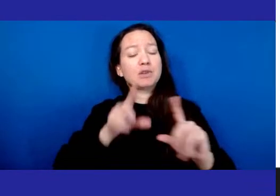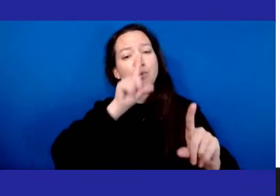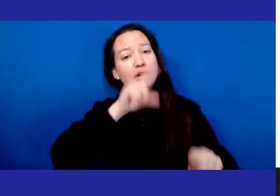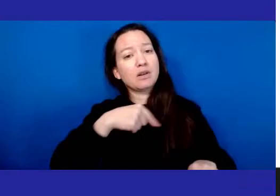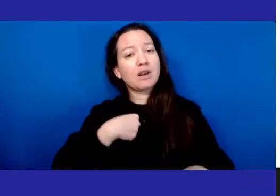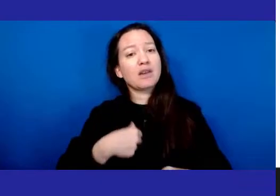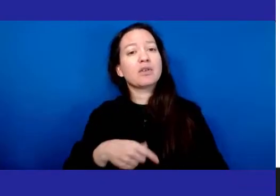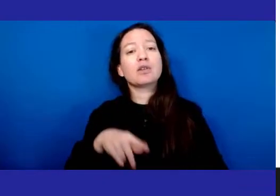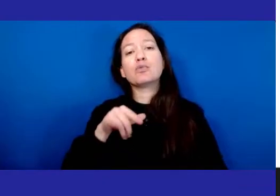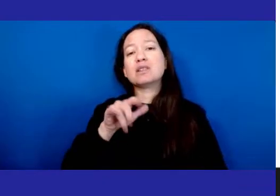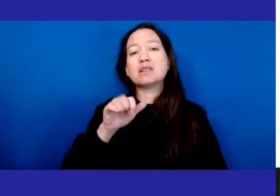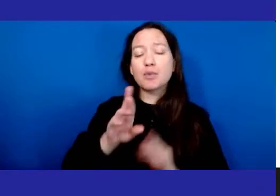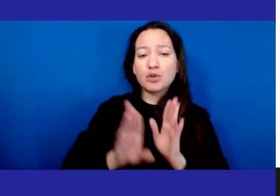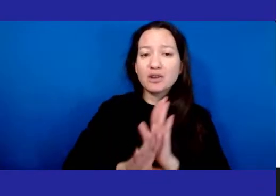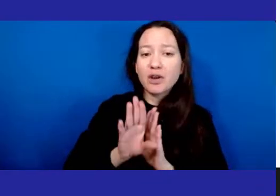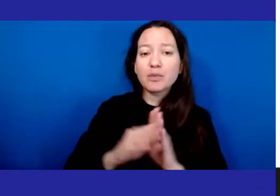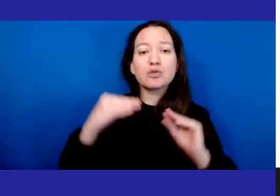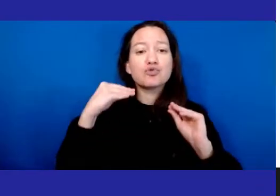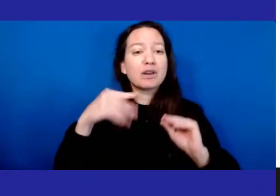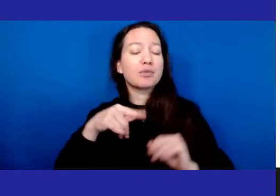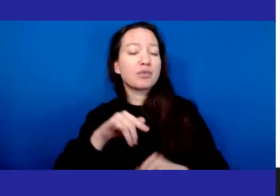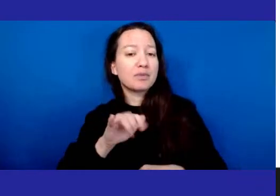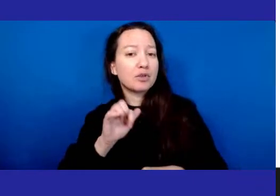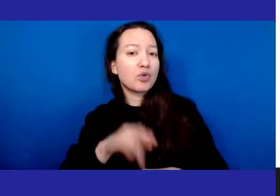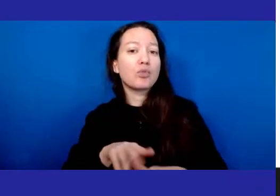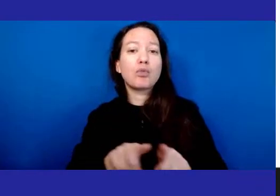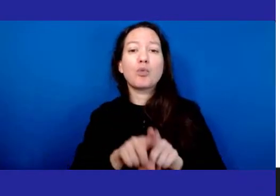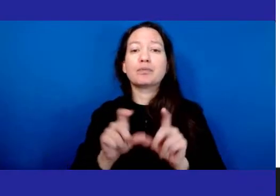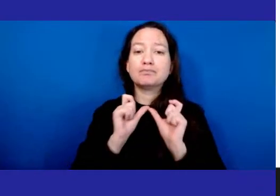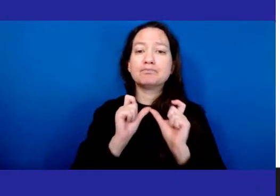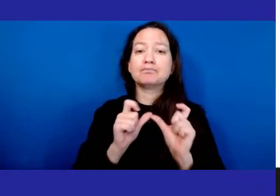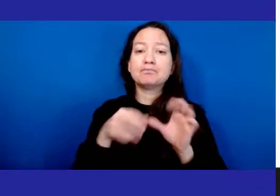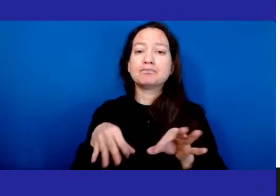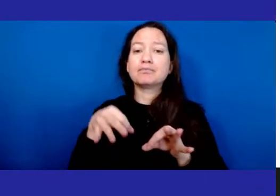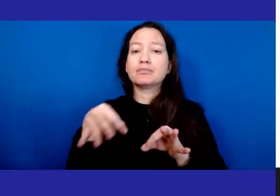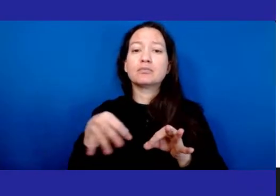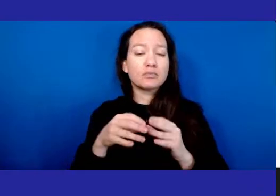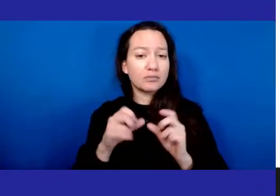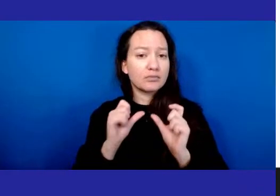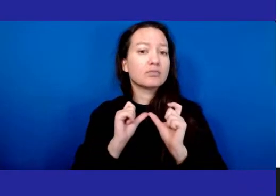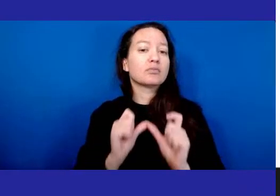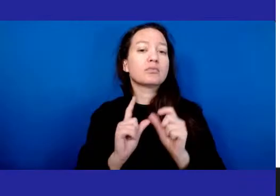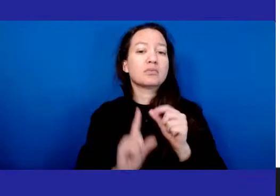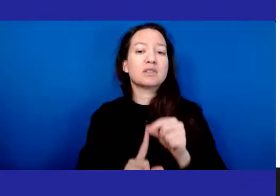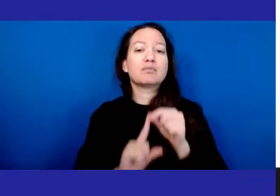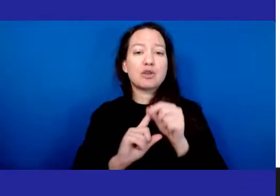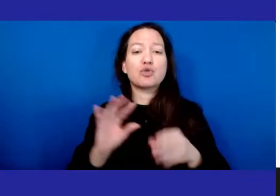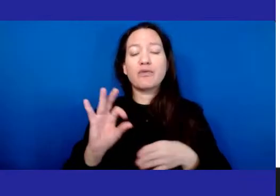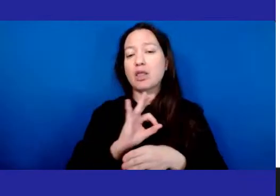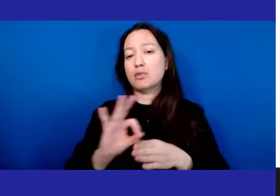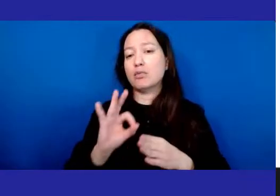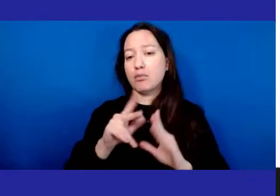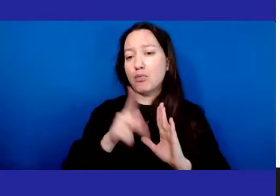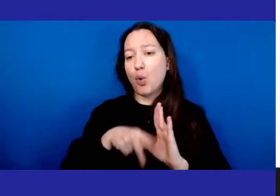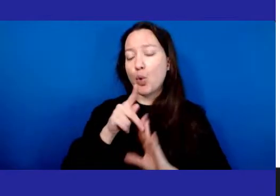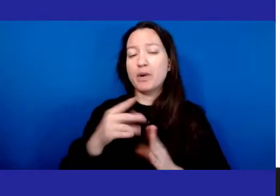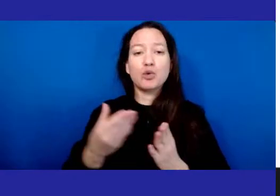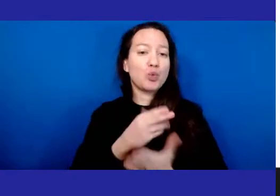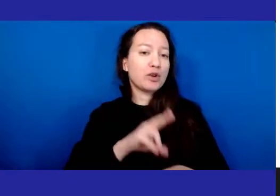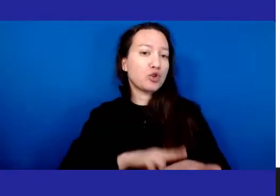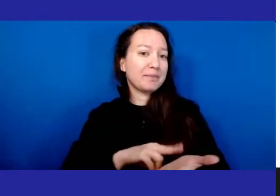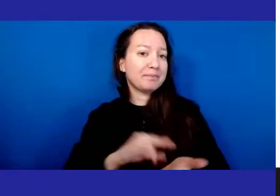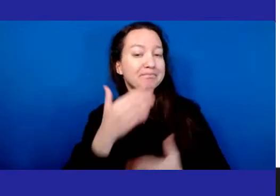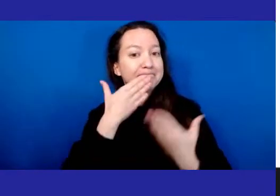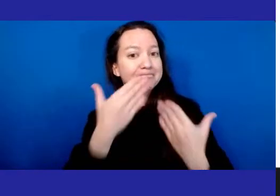preceptor development where we're training our preceptors, and also a continuance of special fellowship programs for our new nurses as well. Thank